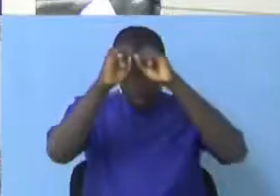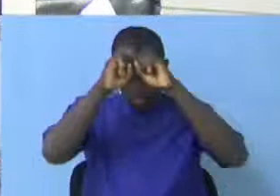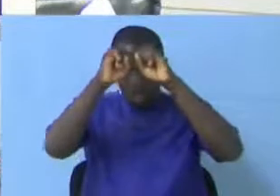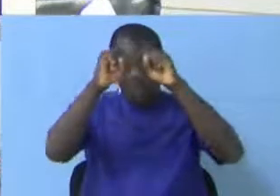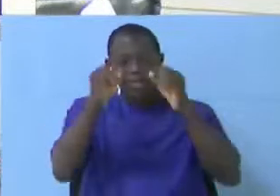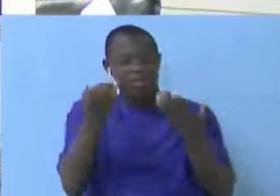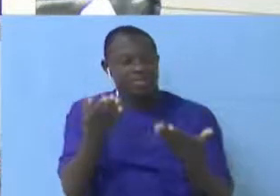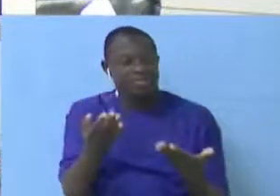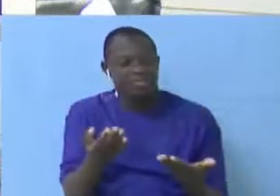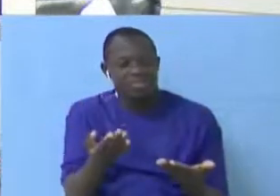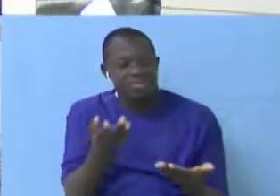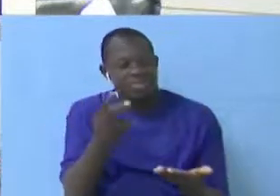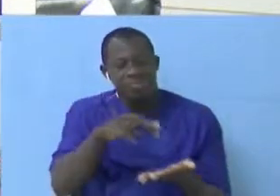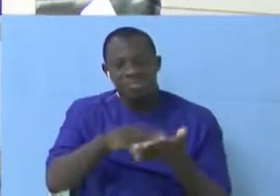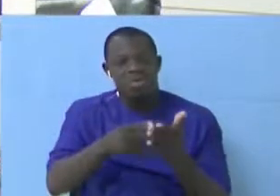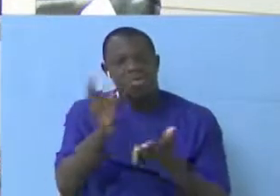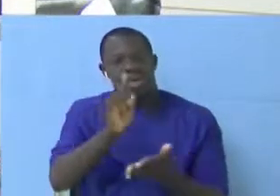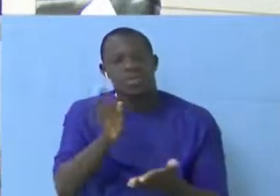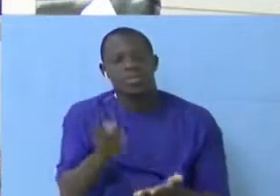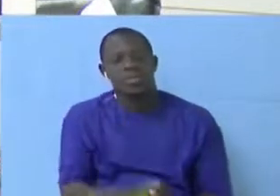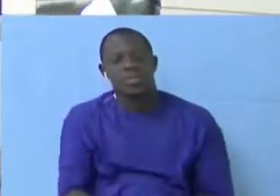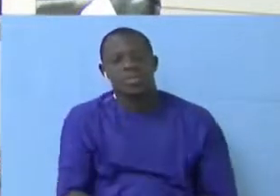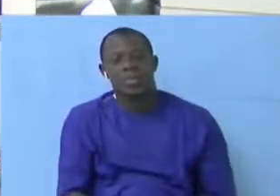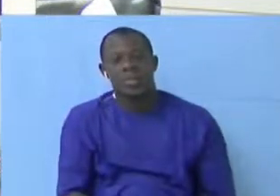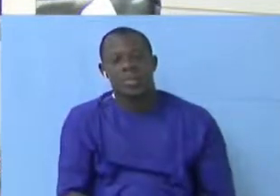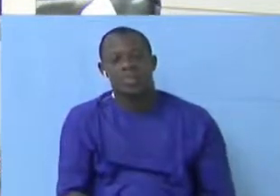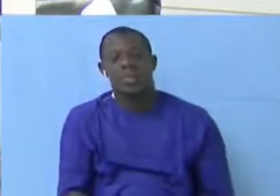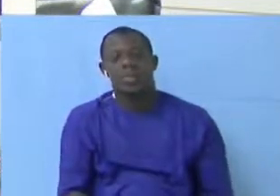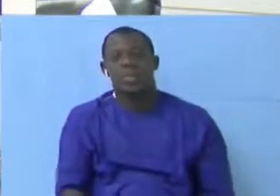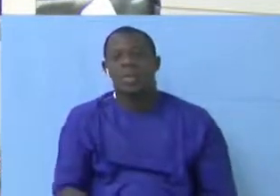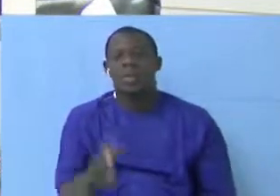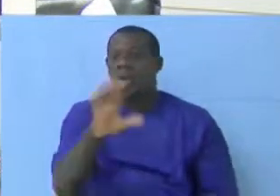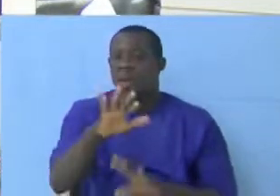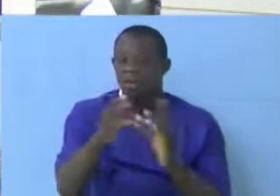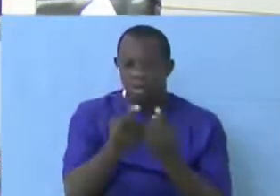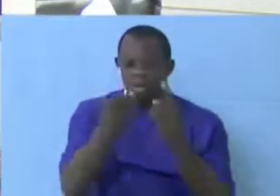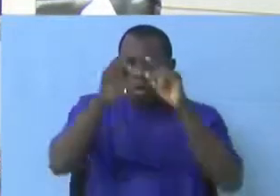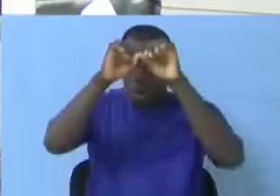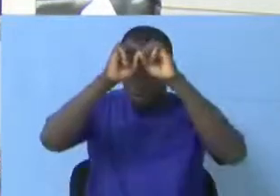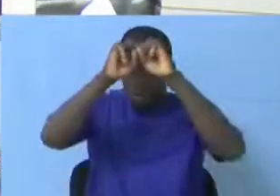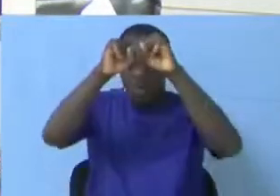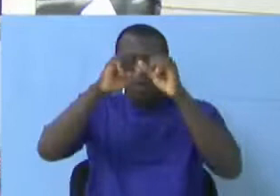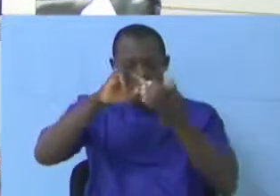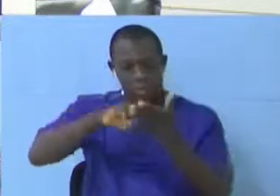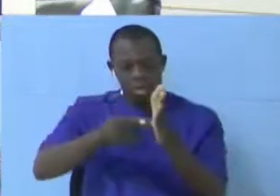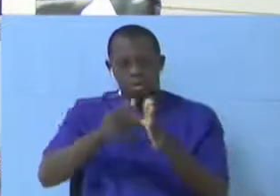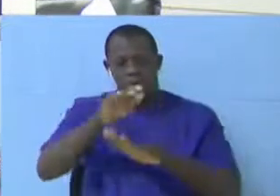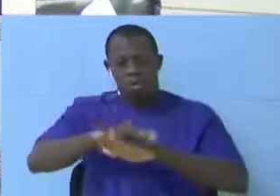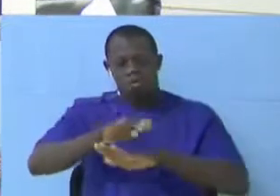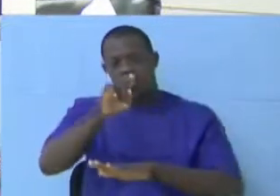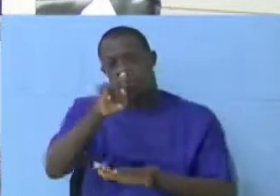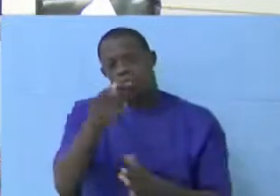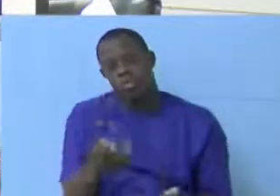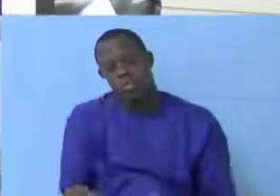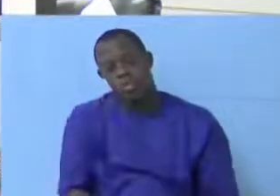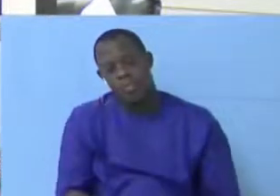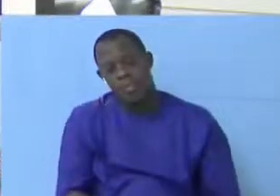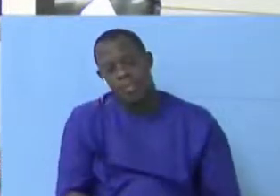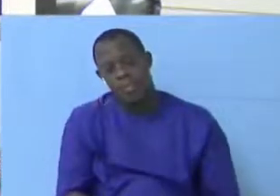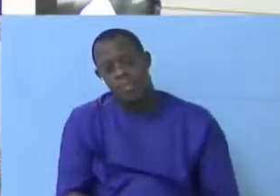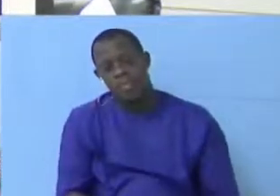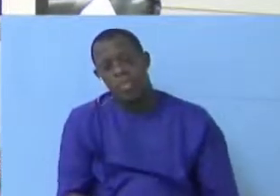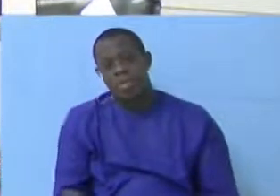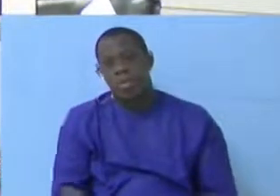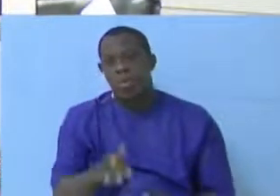masakunda ma wo ko to be kala mindi. Whatever the government would mean to you. The government, Masakunda Kotobe Kele Buluminti, head